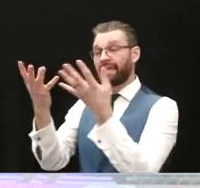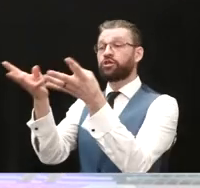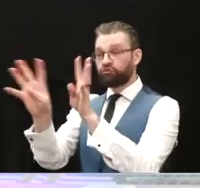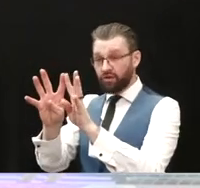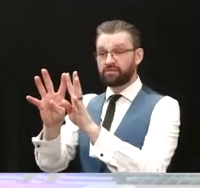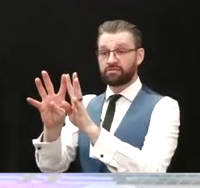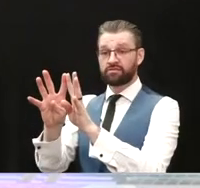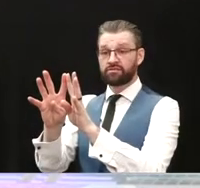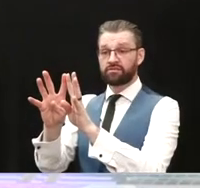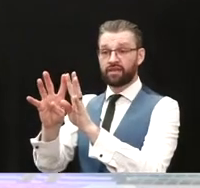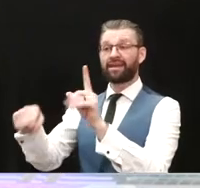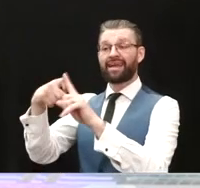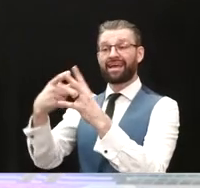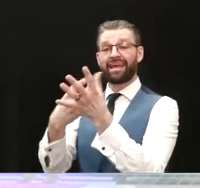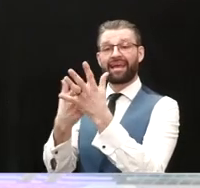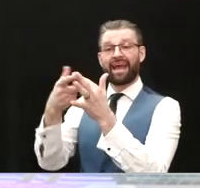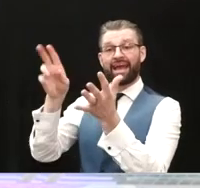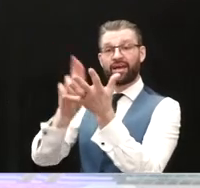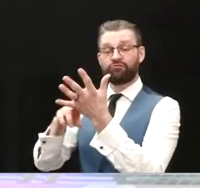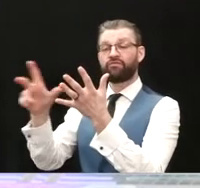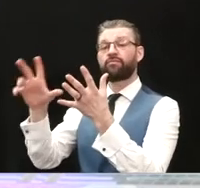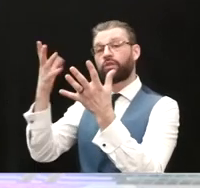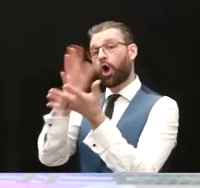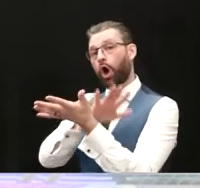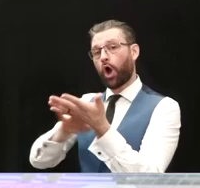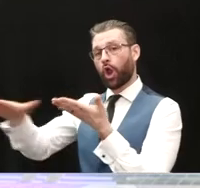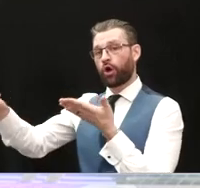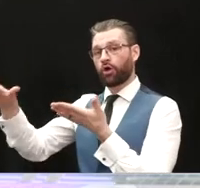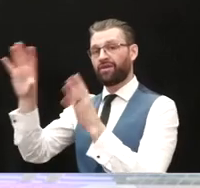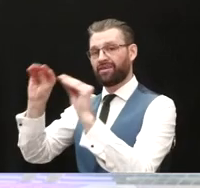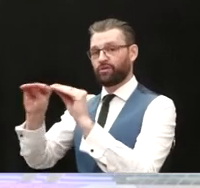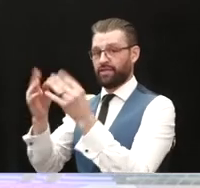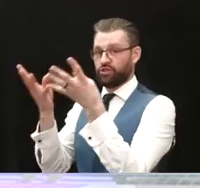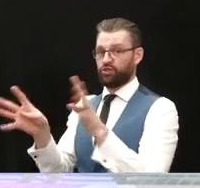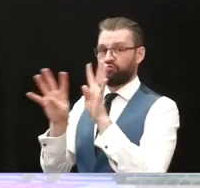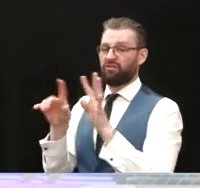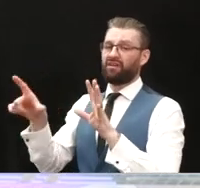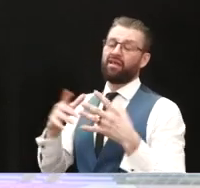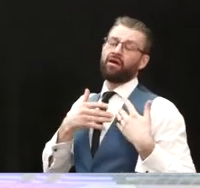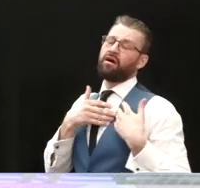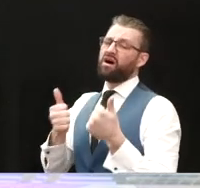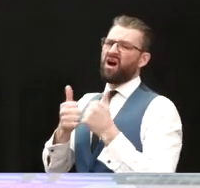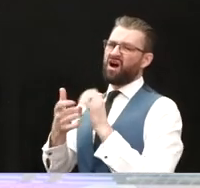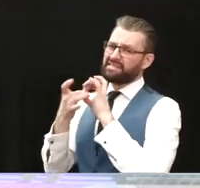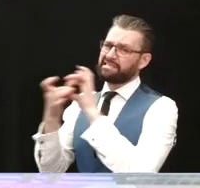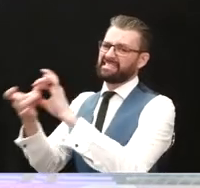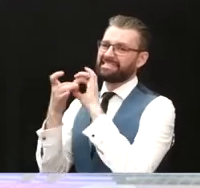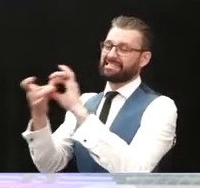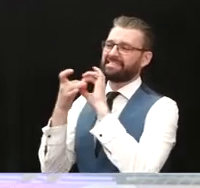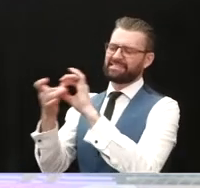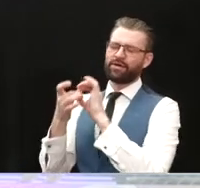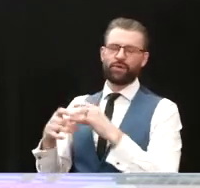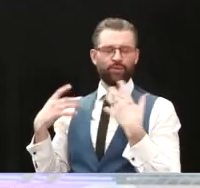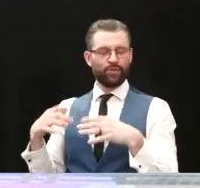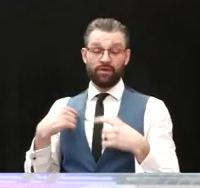Pollock from the Holocaust Educational Trust, without whose kind and tireless cooperation, this